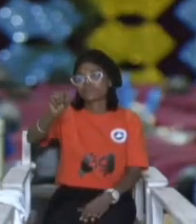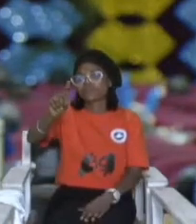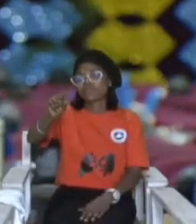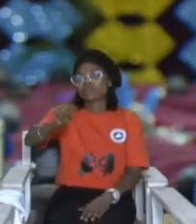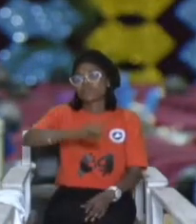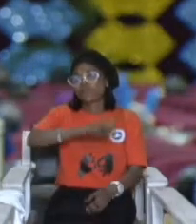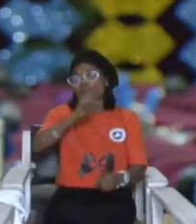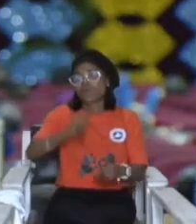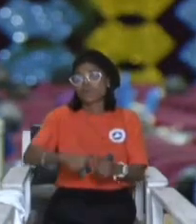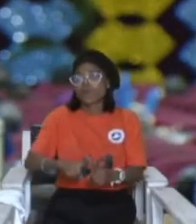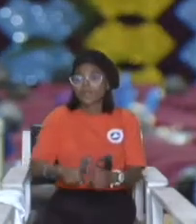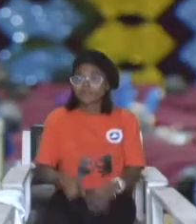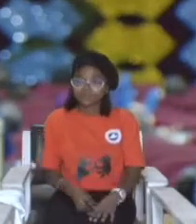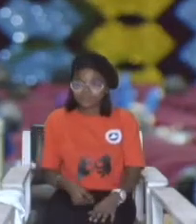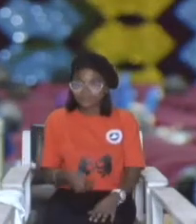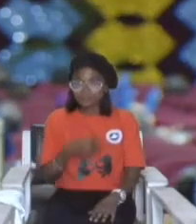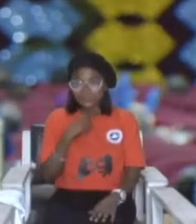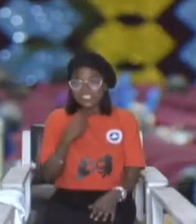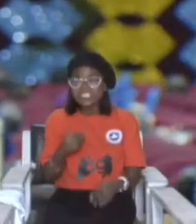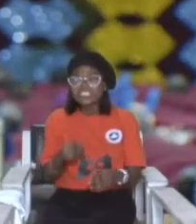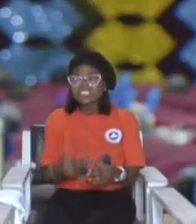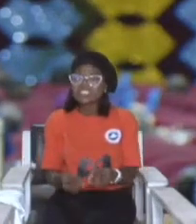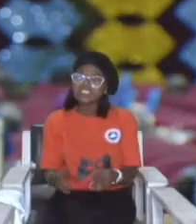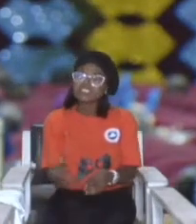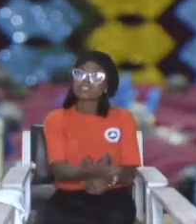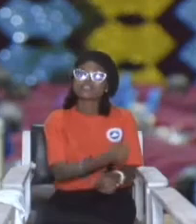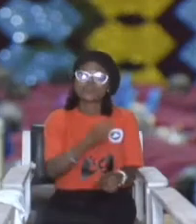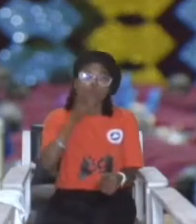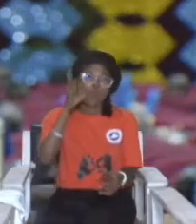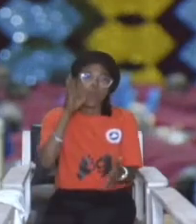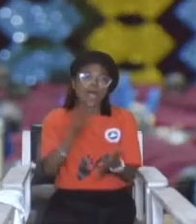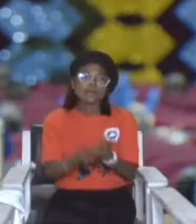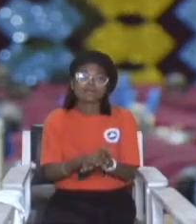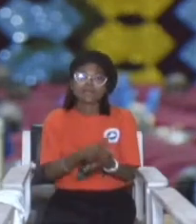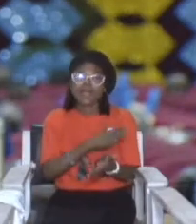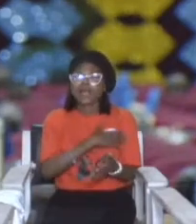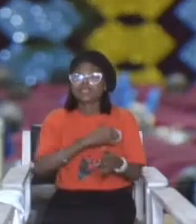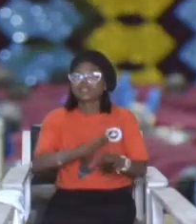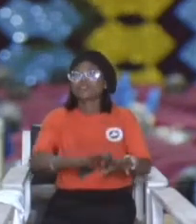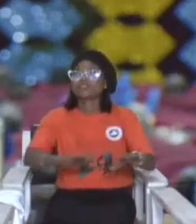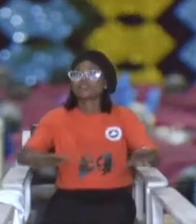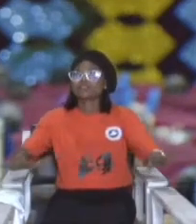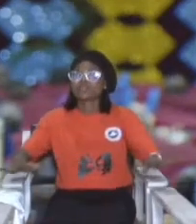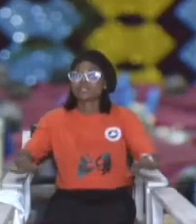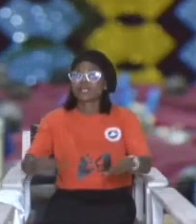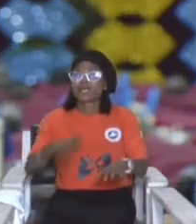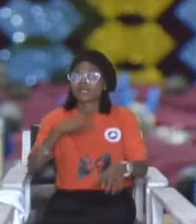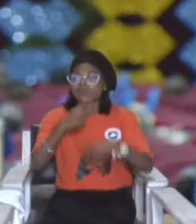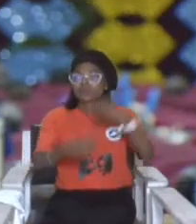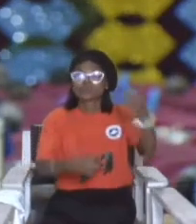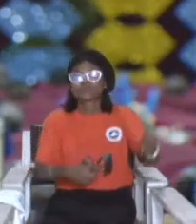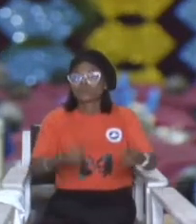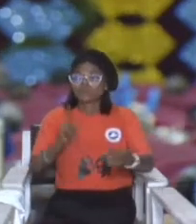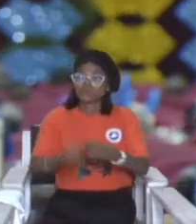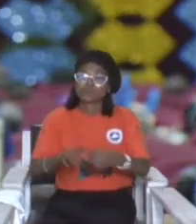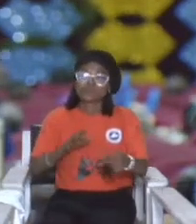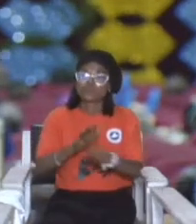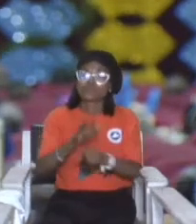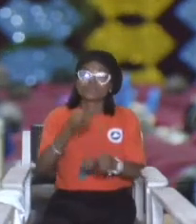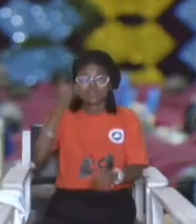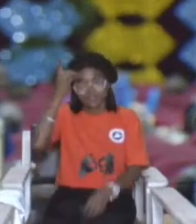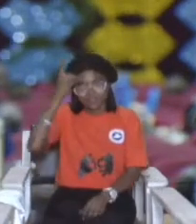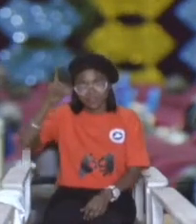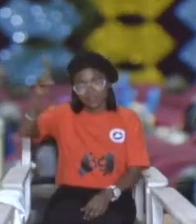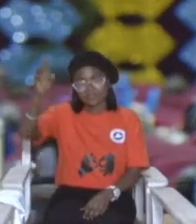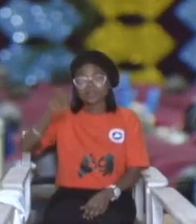Moses eventually took his wife and his two children and was going to go and fulfill his destiny, the Bible says he returned to